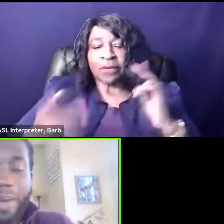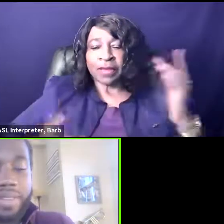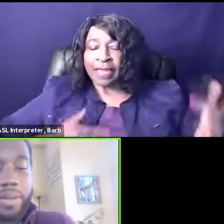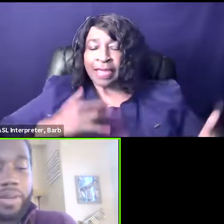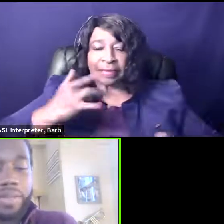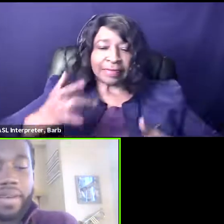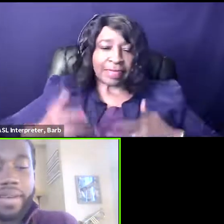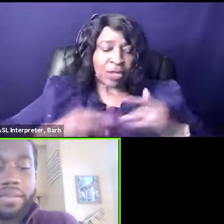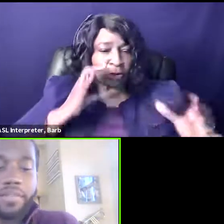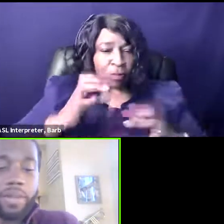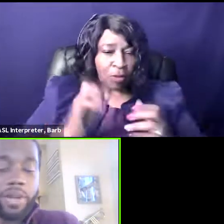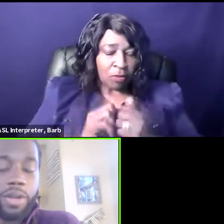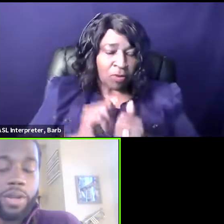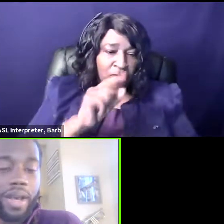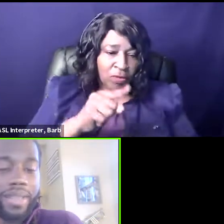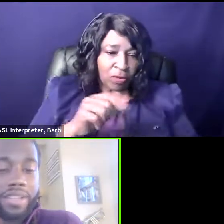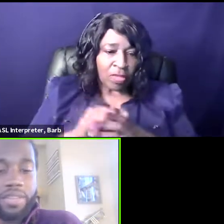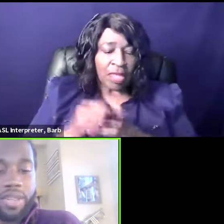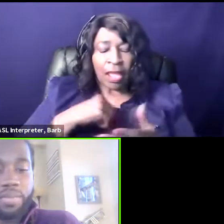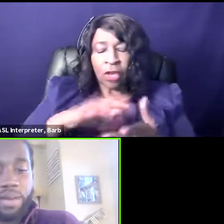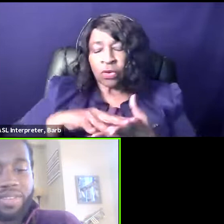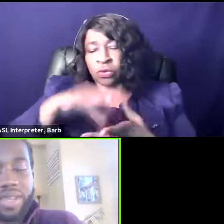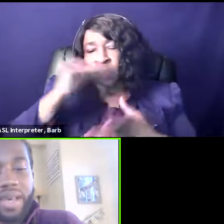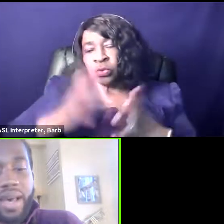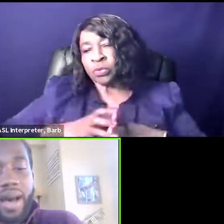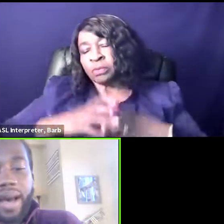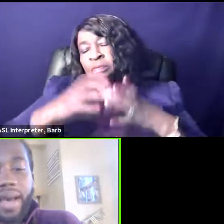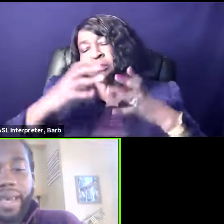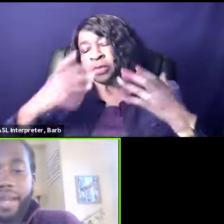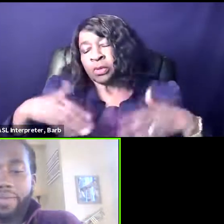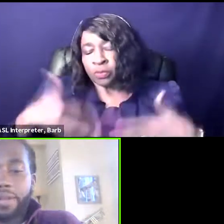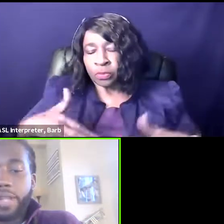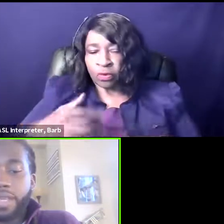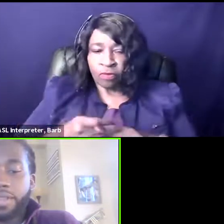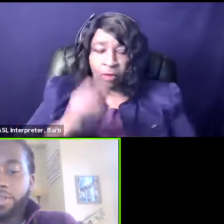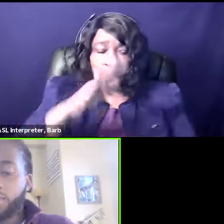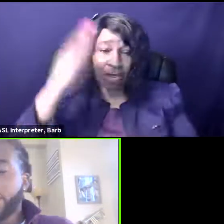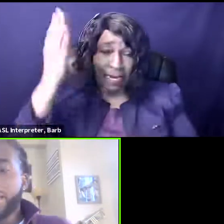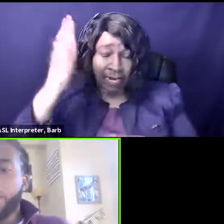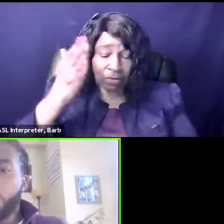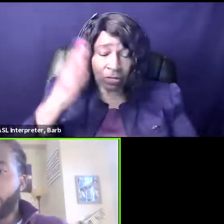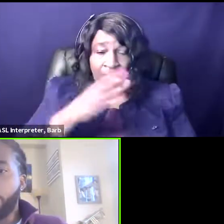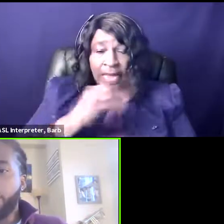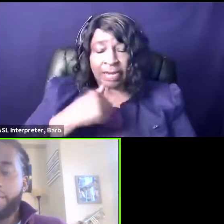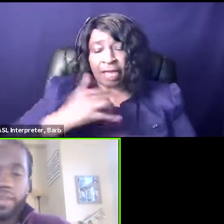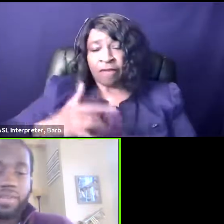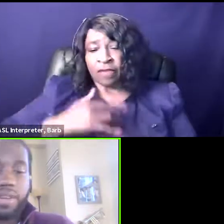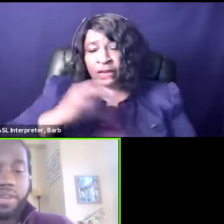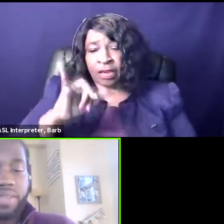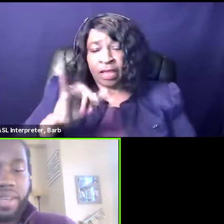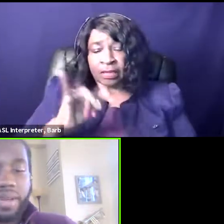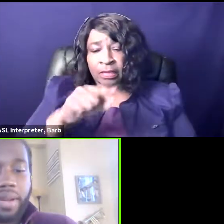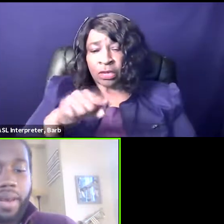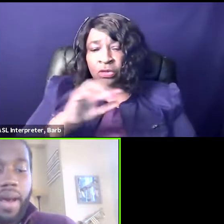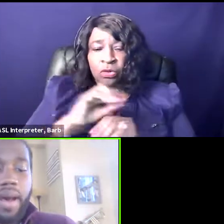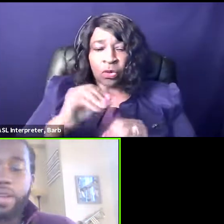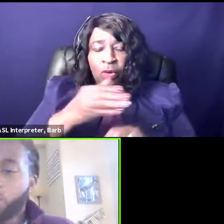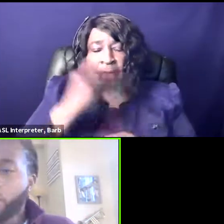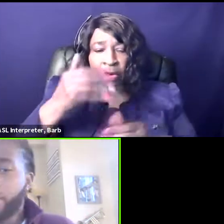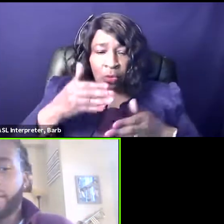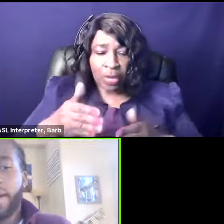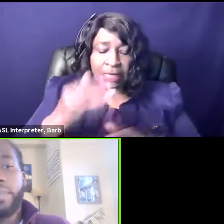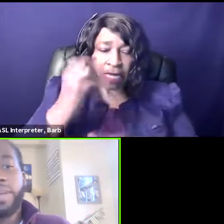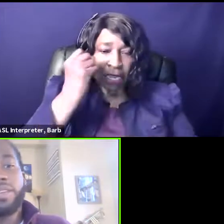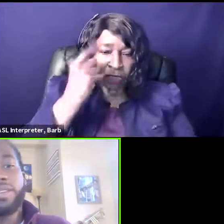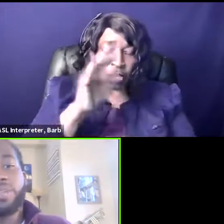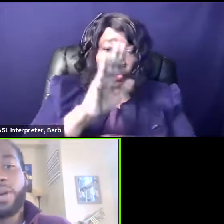you. I learned a ton from your lecture that was posted, and I feel like there's really no better way to get to understand your